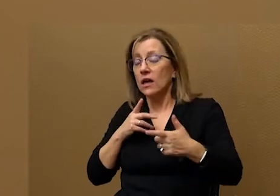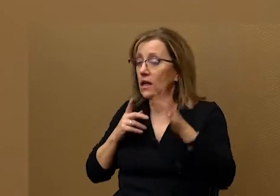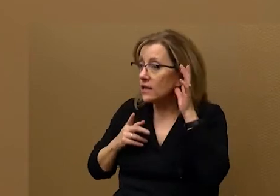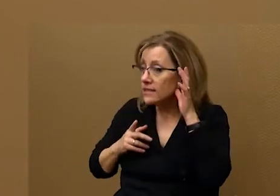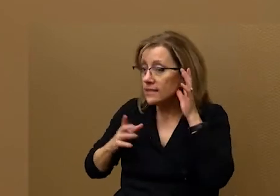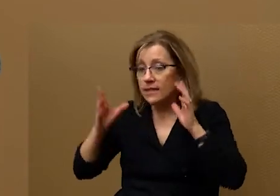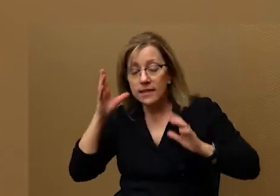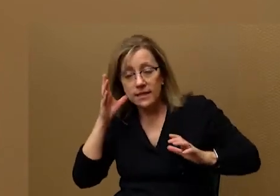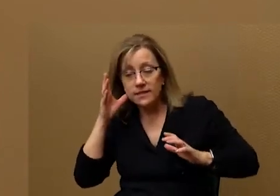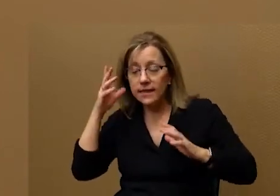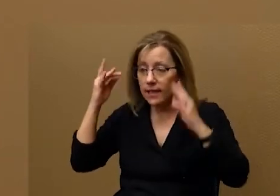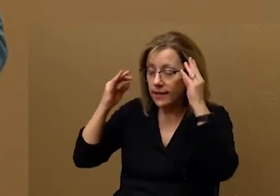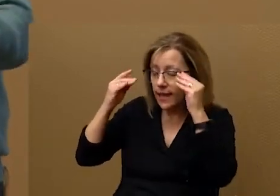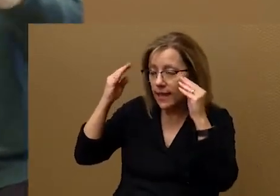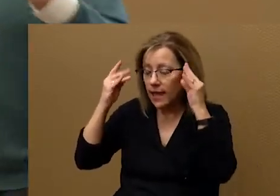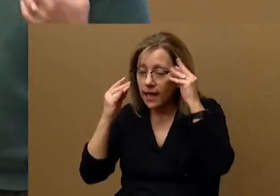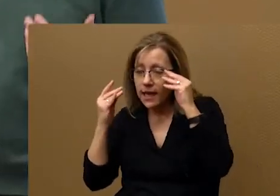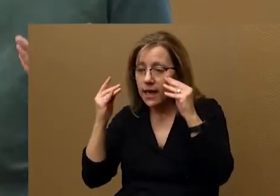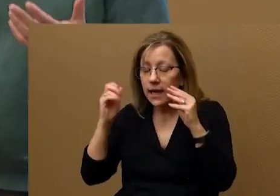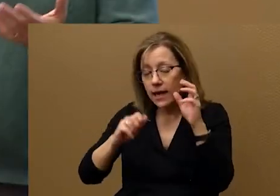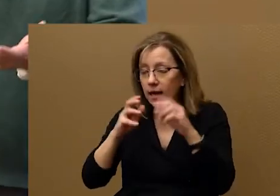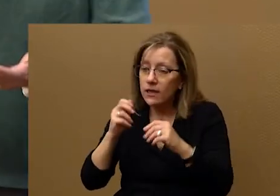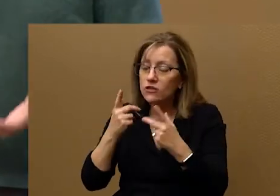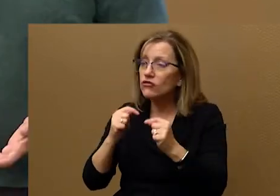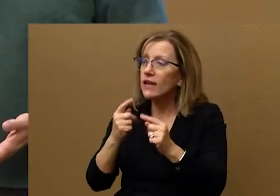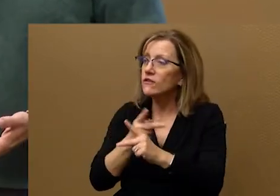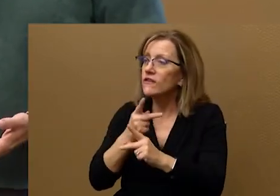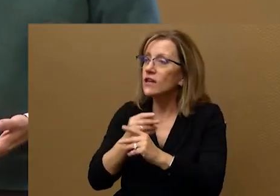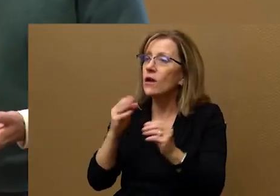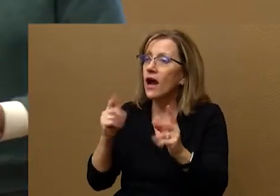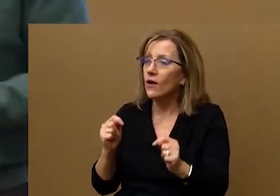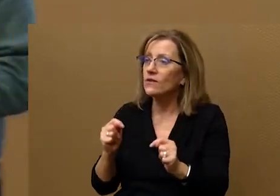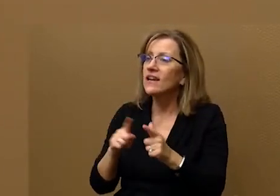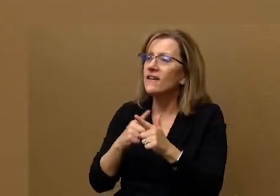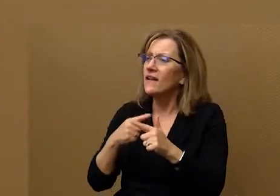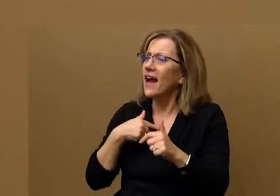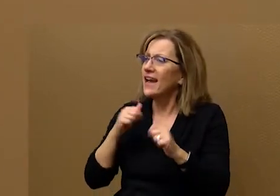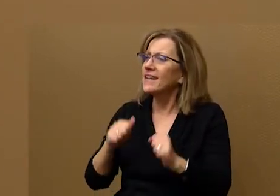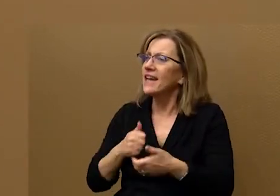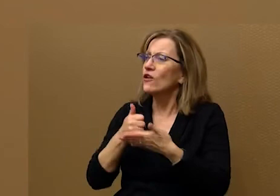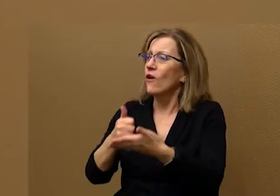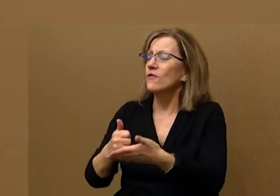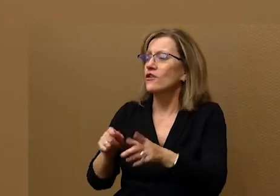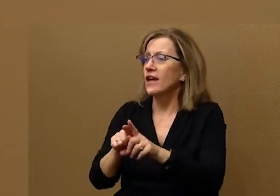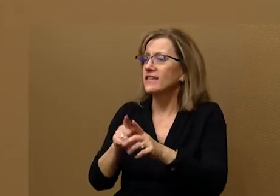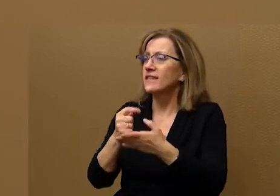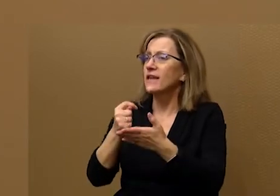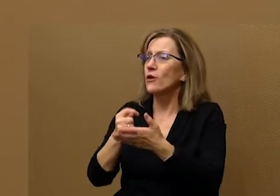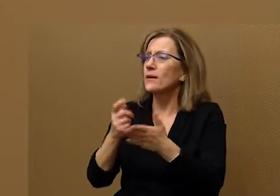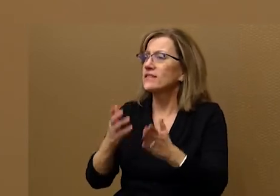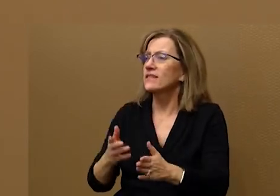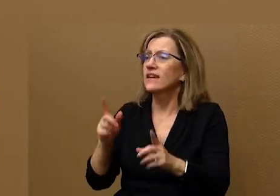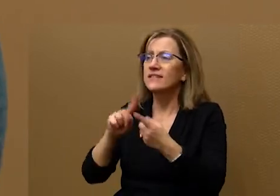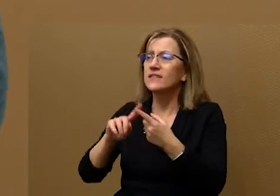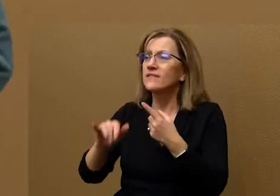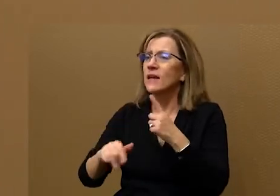figure something out. Then I have something to offer as a therapist. Until that point, I'm just trying to pull you